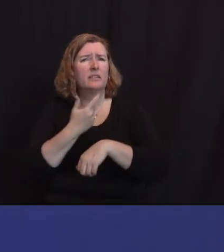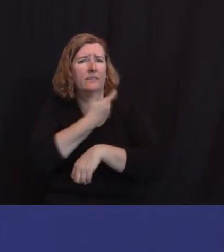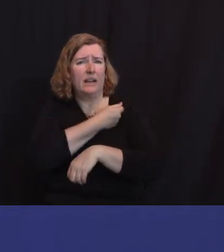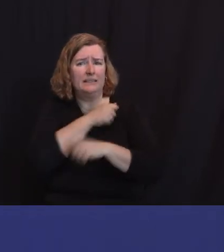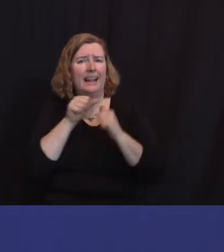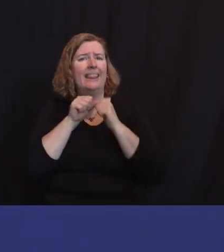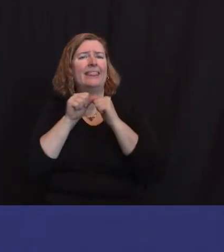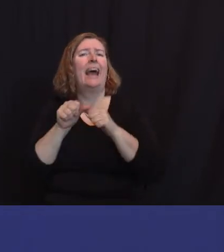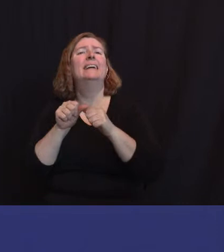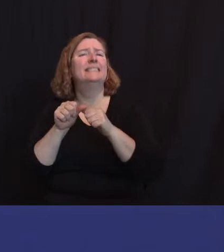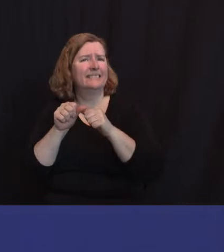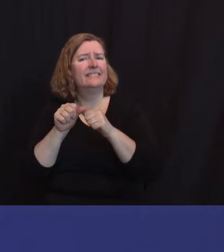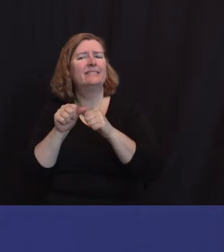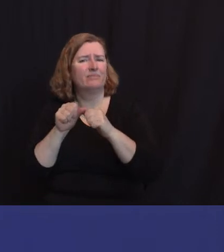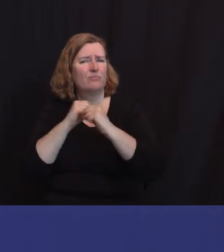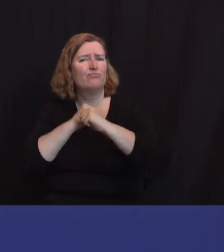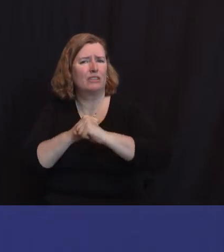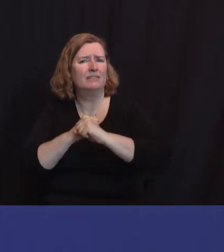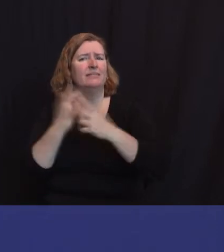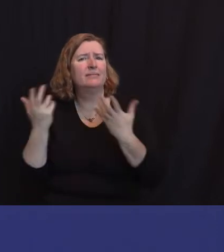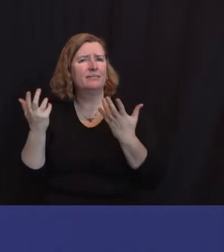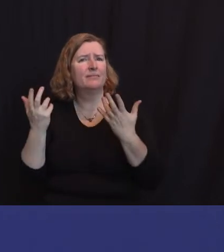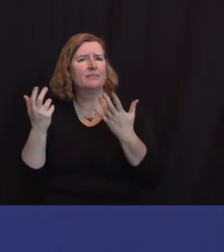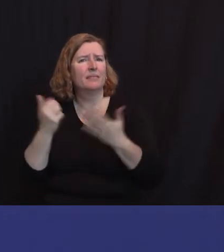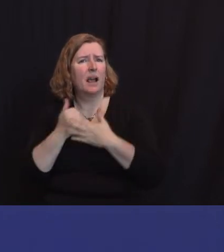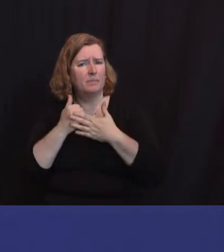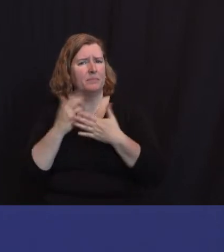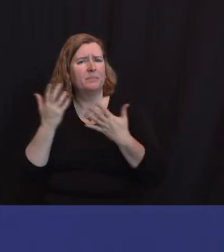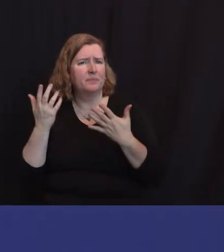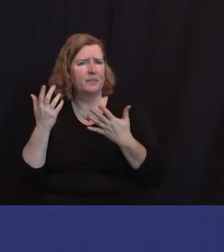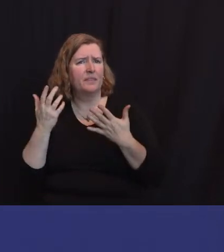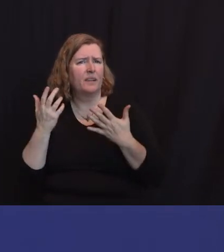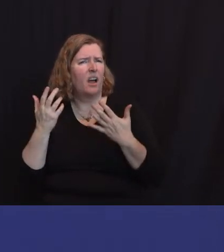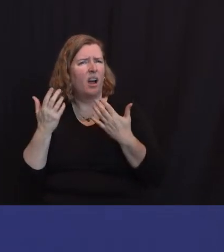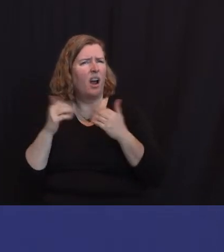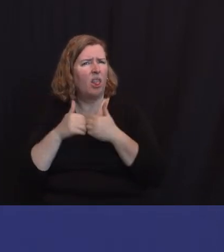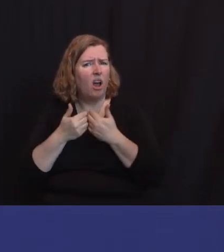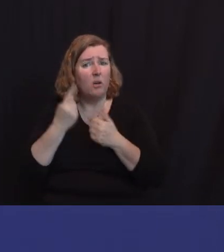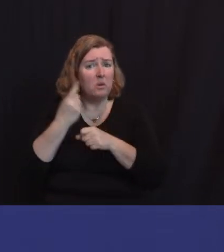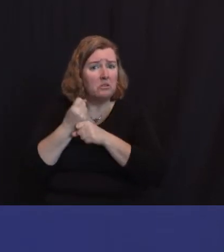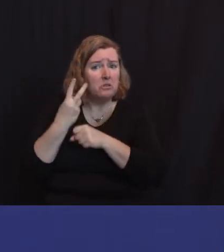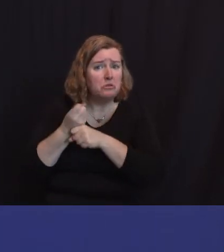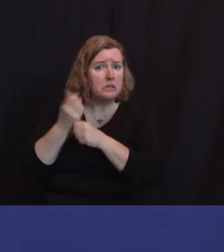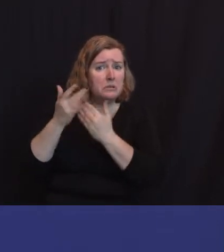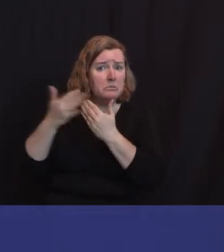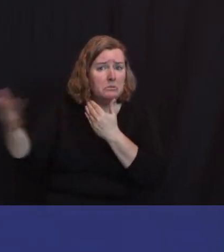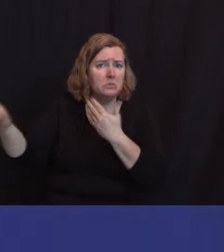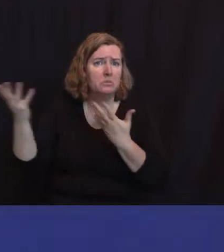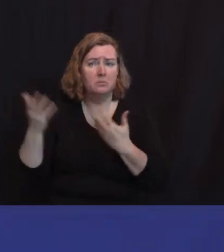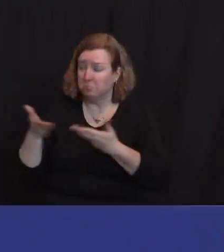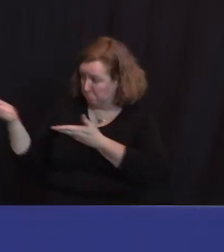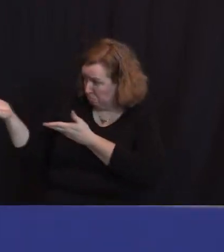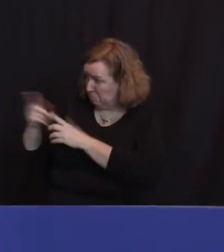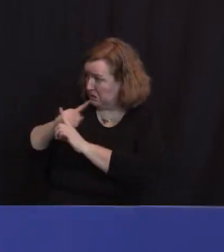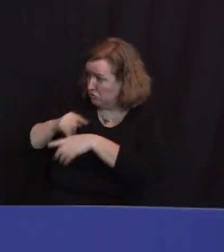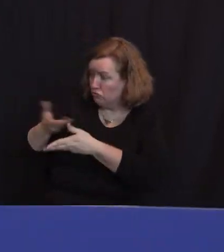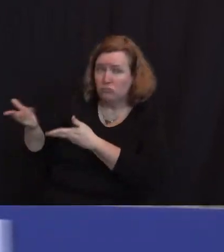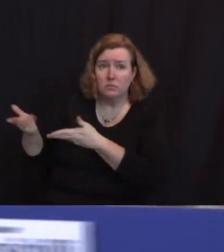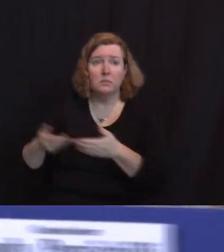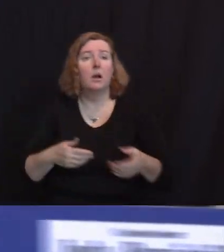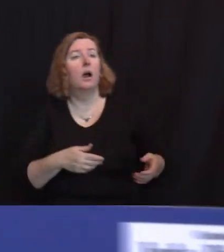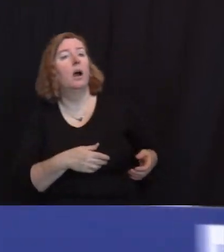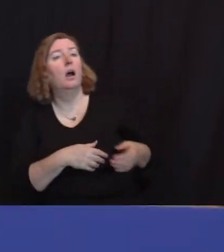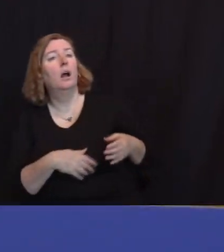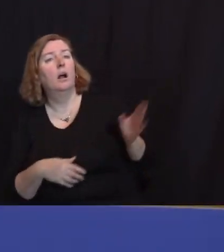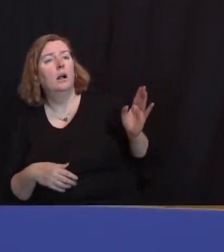much time do you have on the clock in terms of protection? Eddie, do you want to jump in on either of those? Good to have you. Thank you,